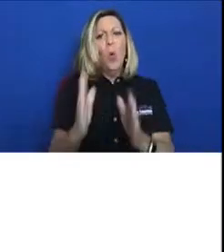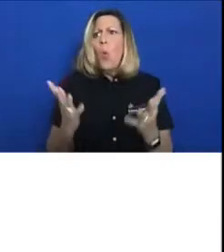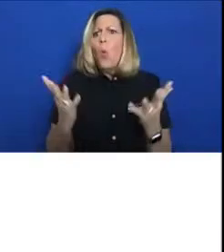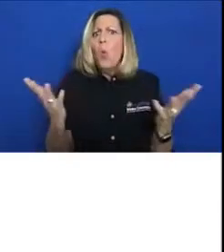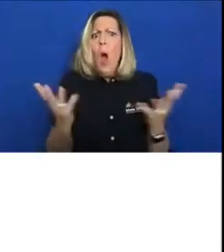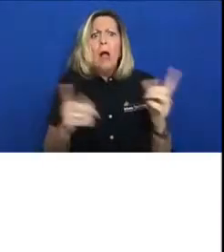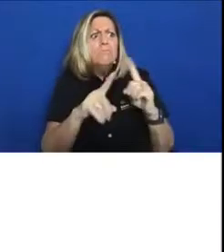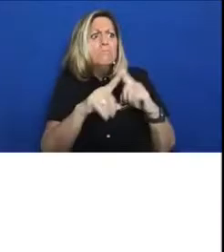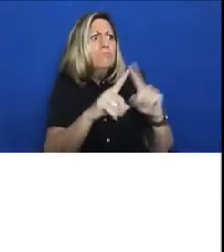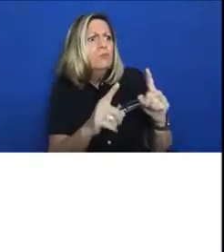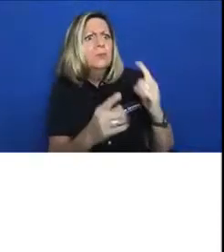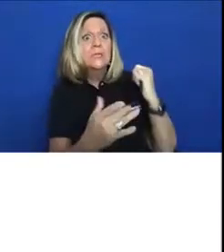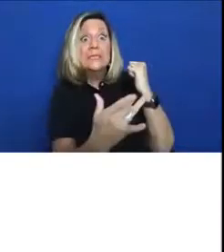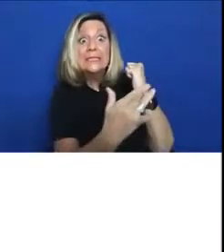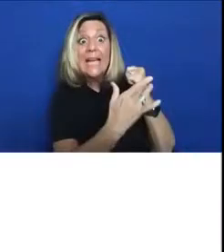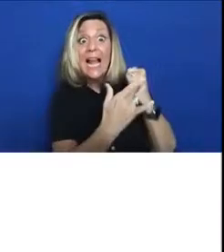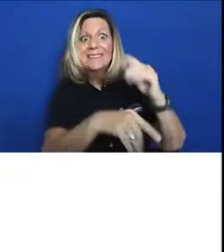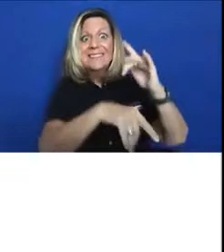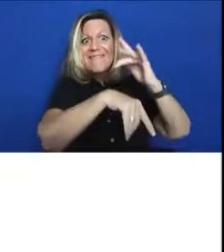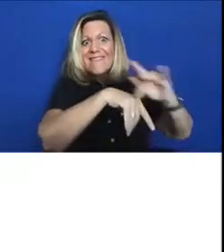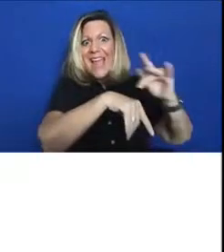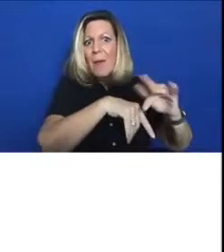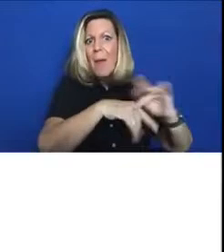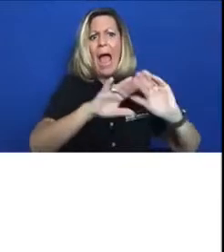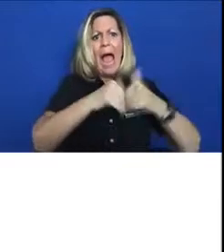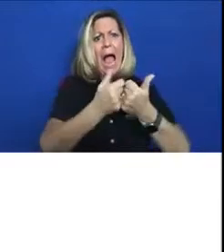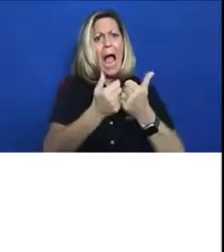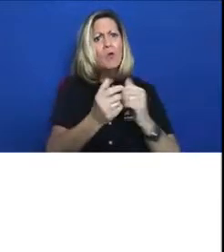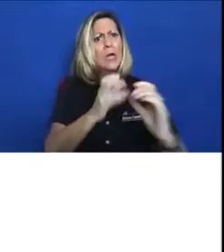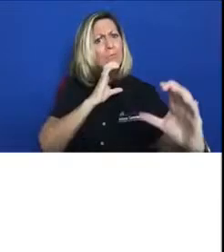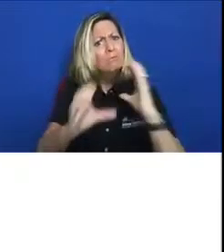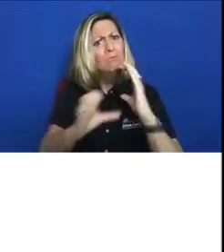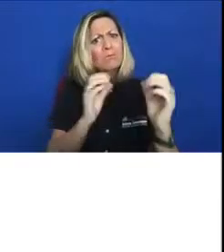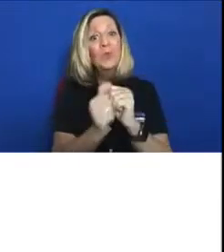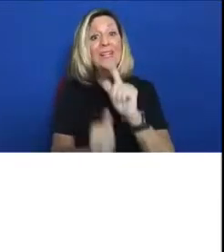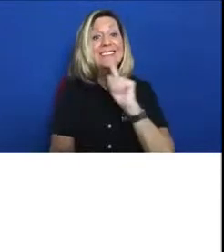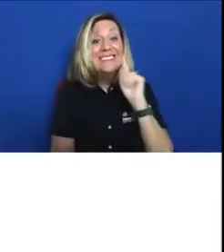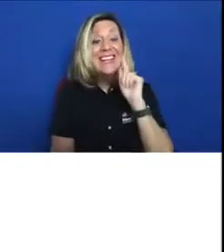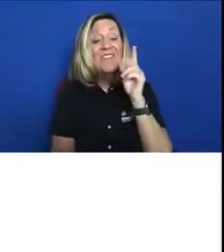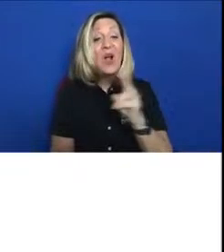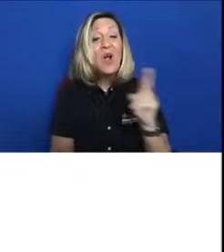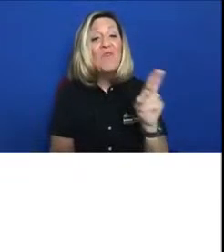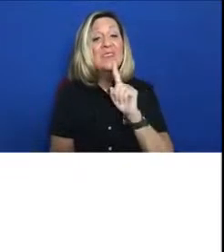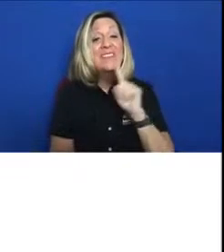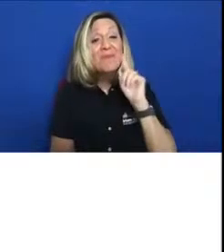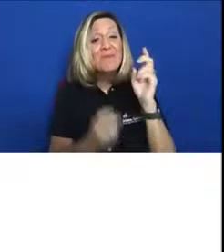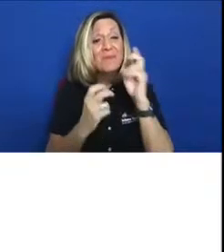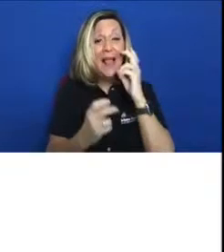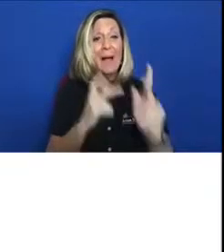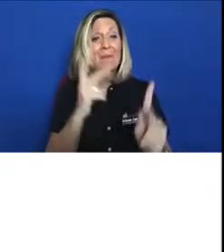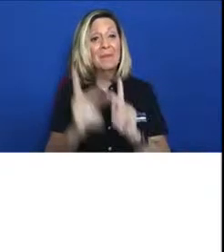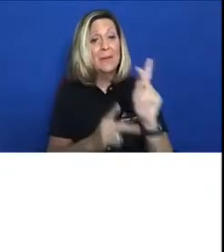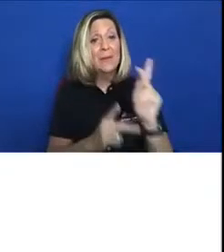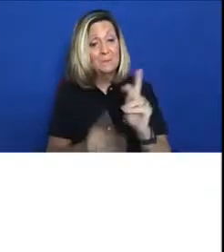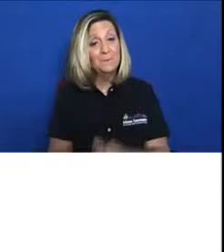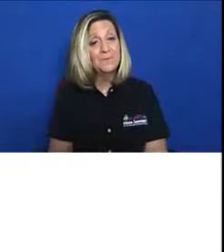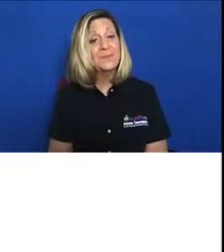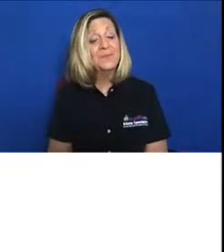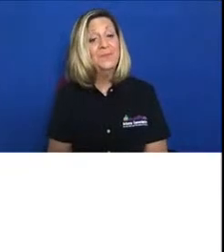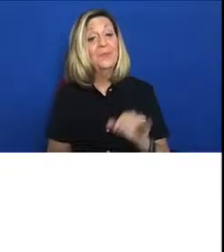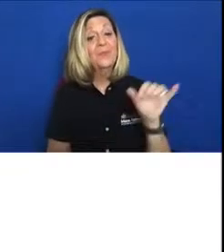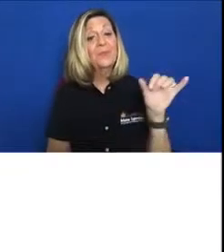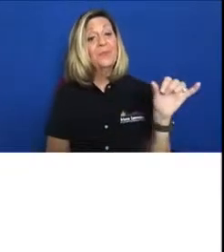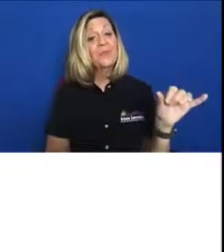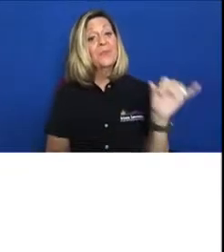So this guide is going to help employers know what different technology is available, how they can communicate with deaf, hard of hearing,